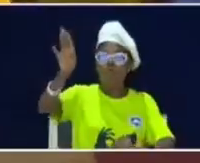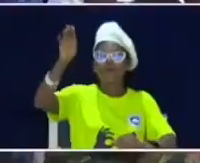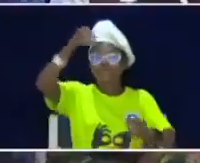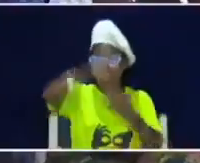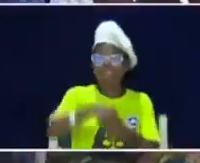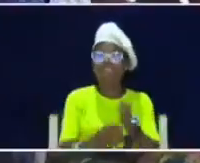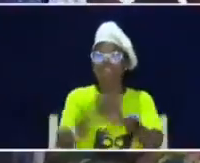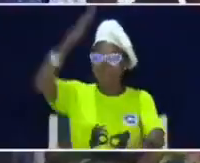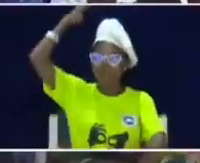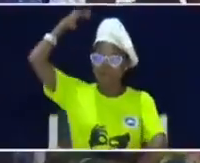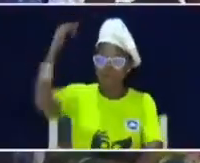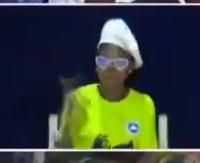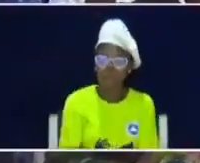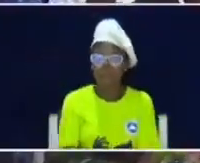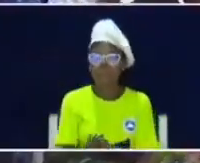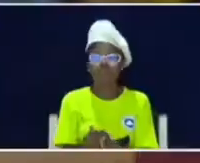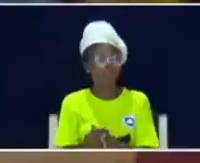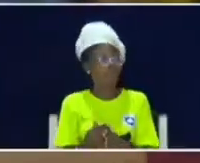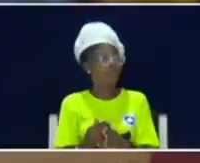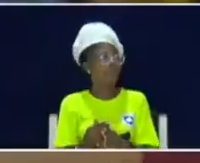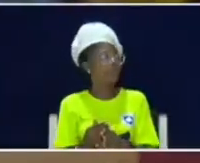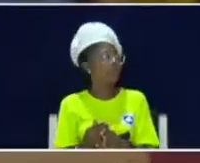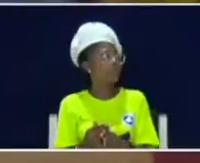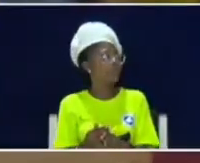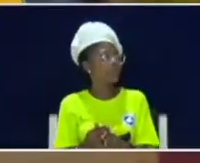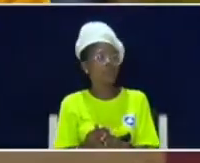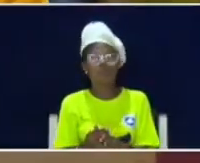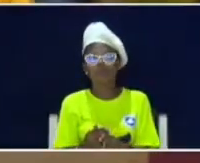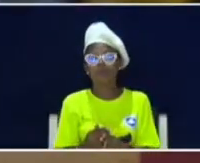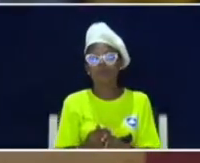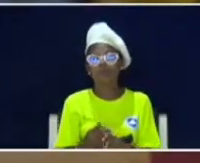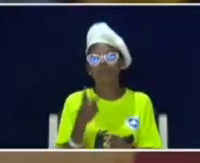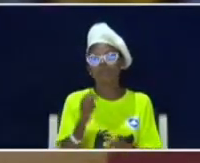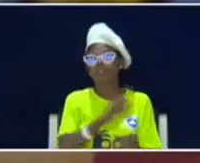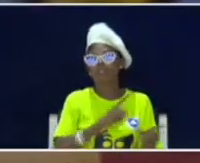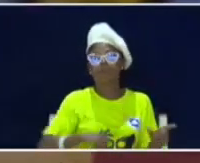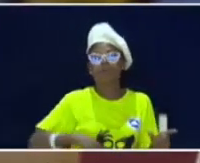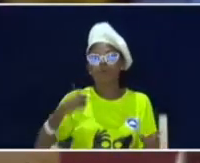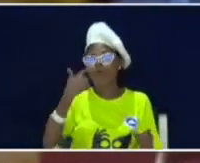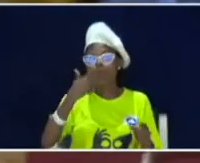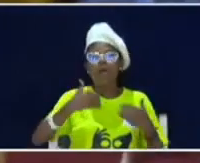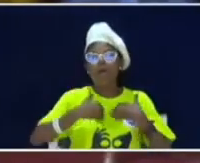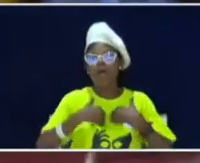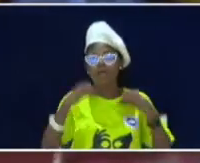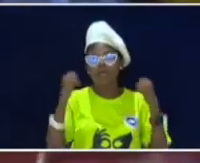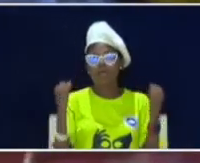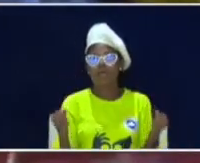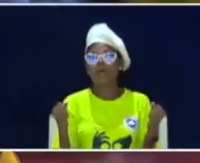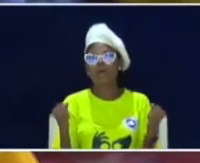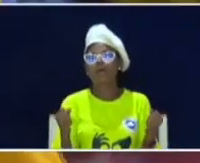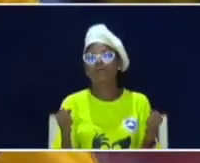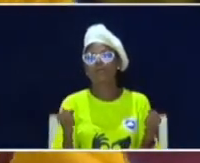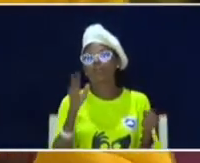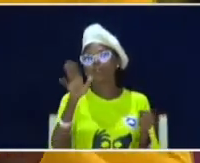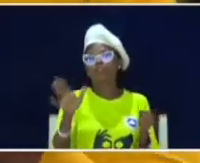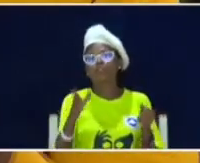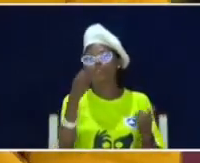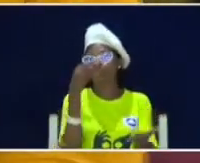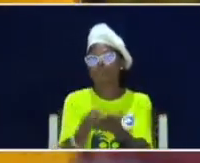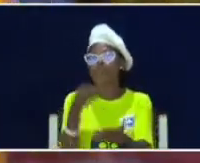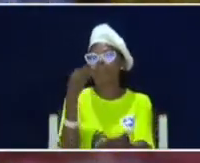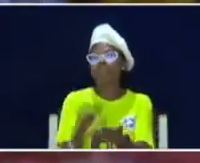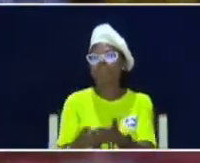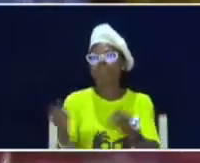of Jesus. The Lord will ask power to get wealth. Maybe your finances are